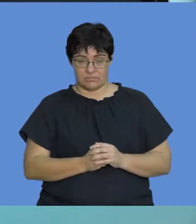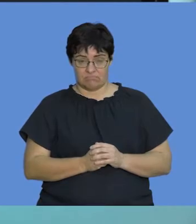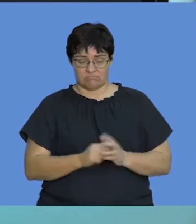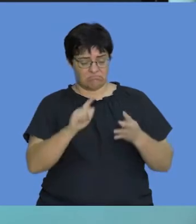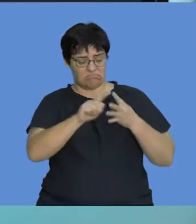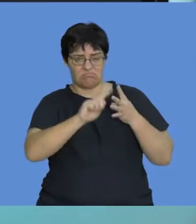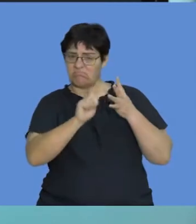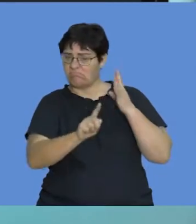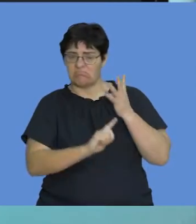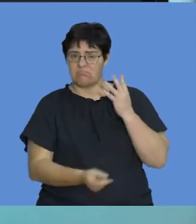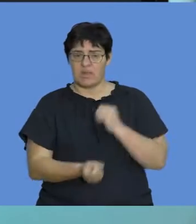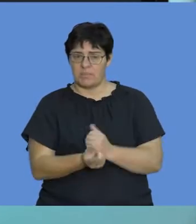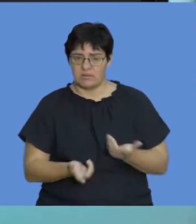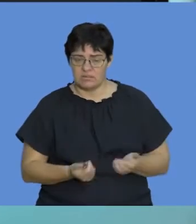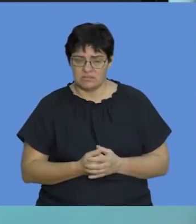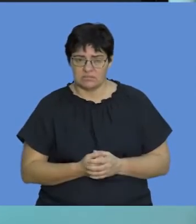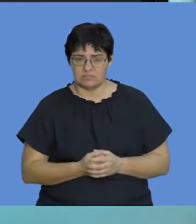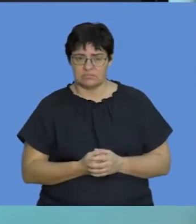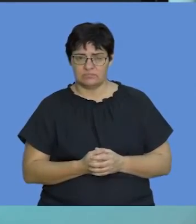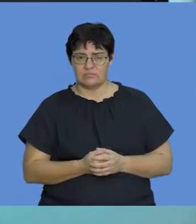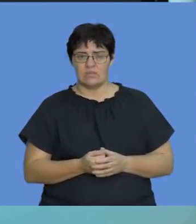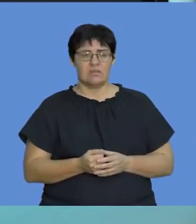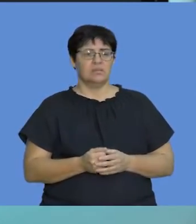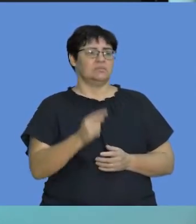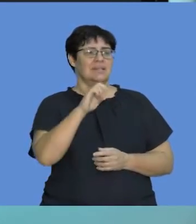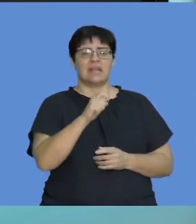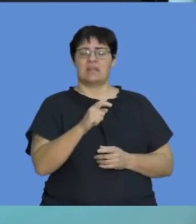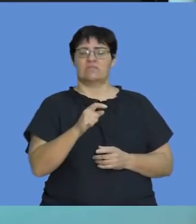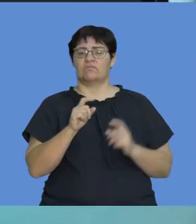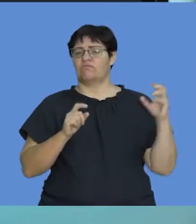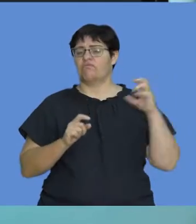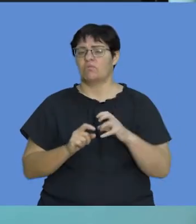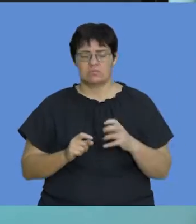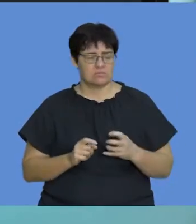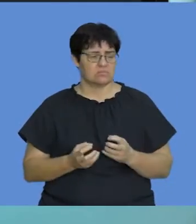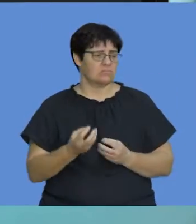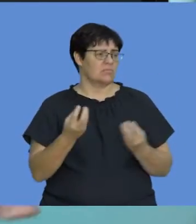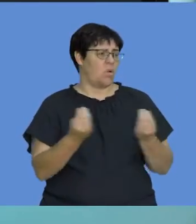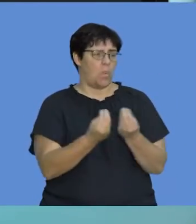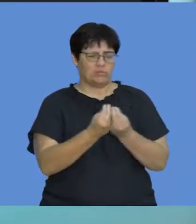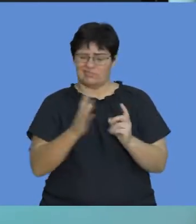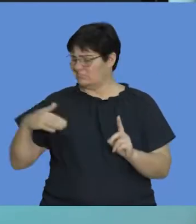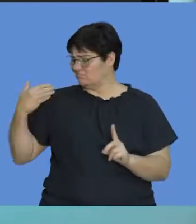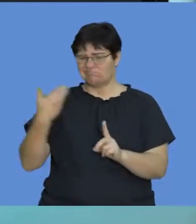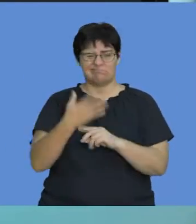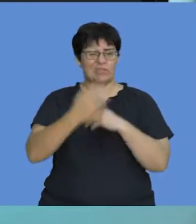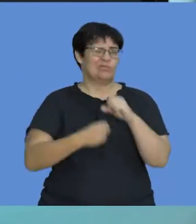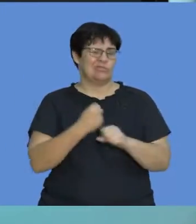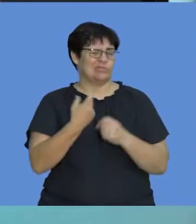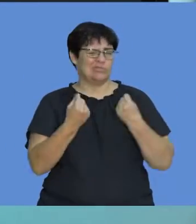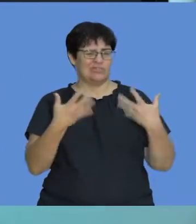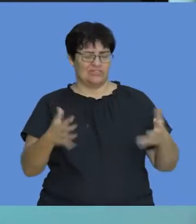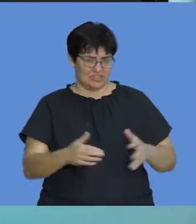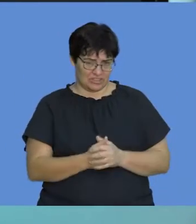There's several things. You've done net force on objects lots over the years, okay? You would have done